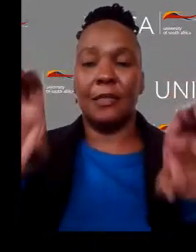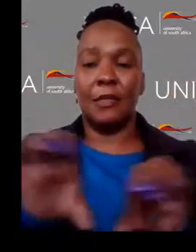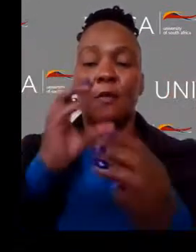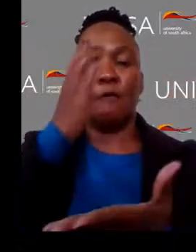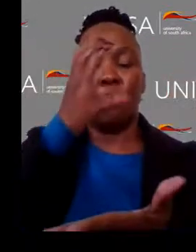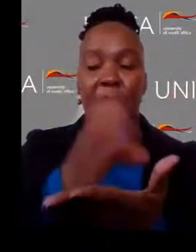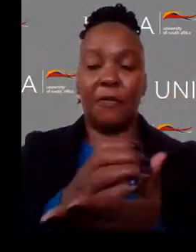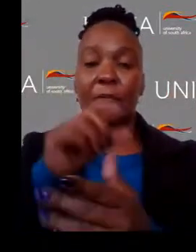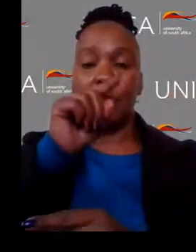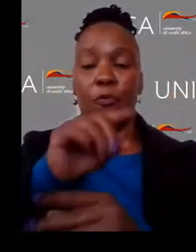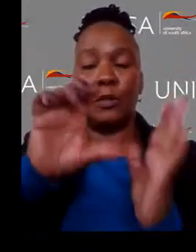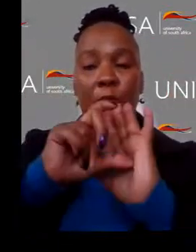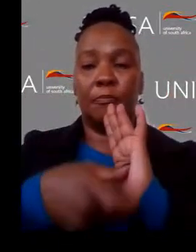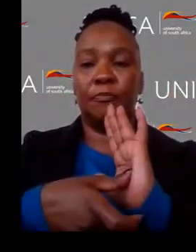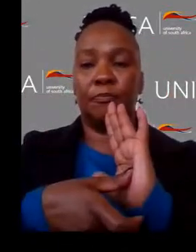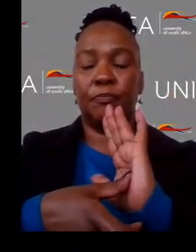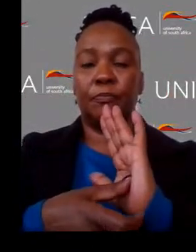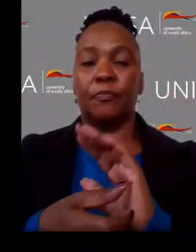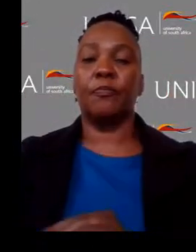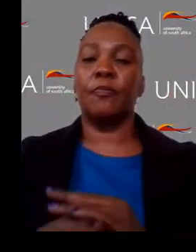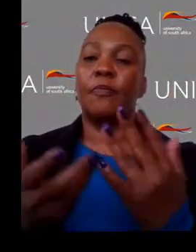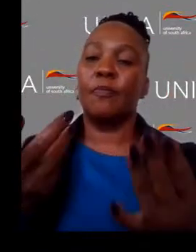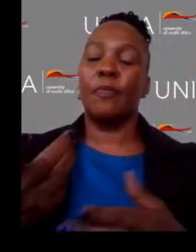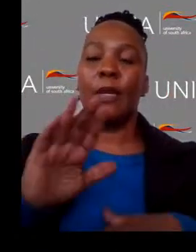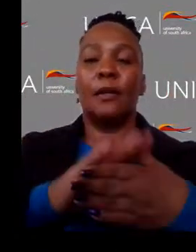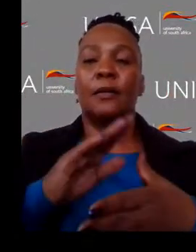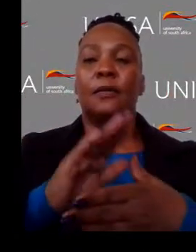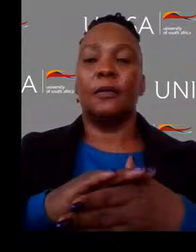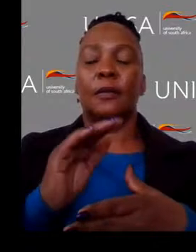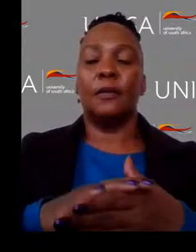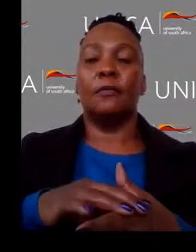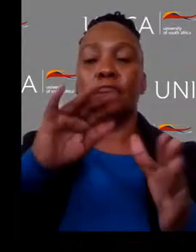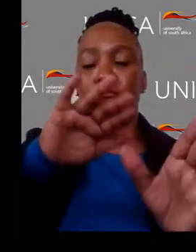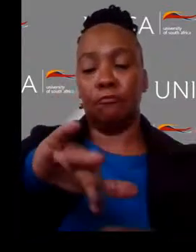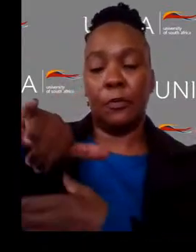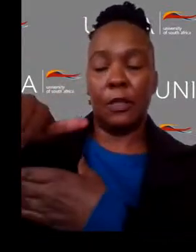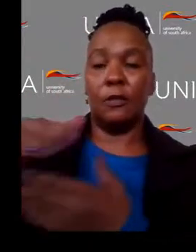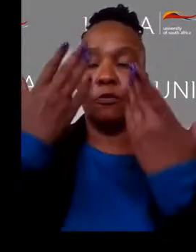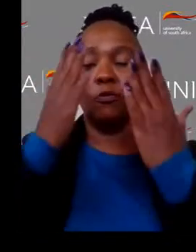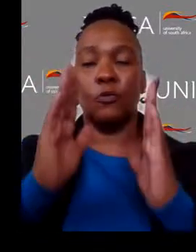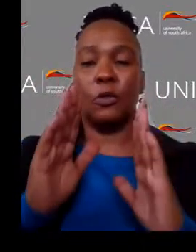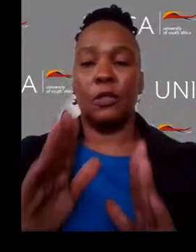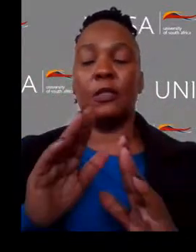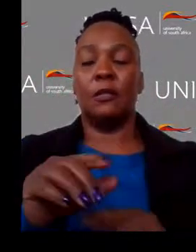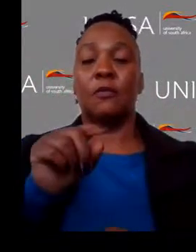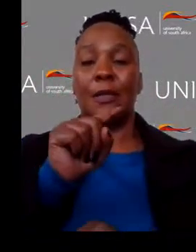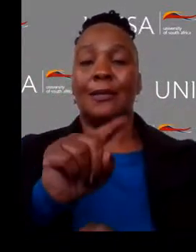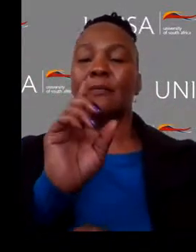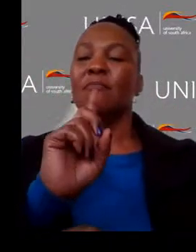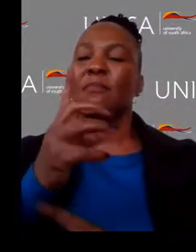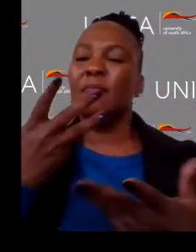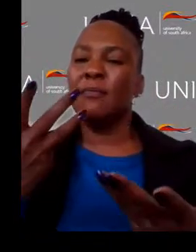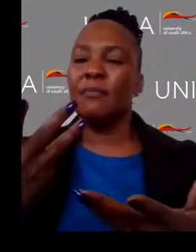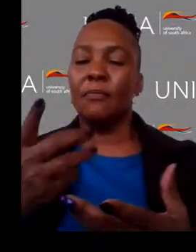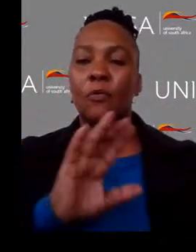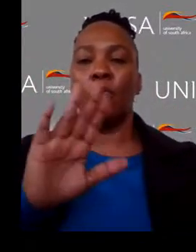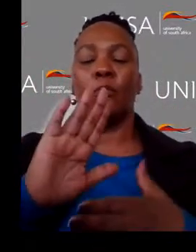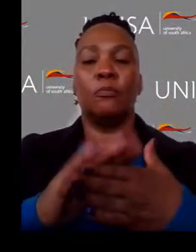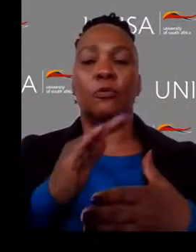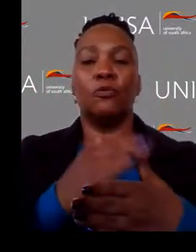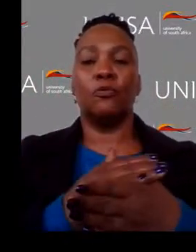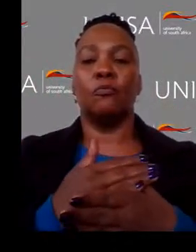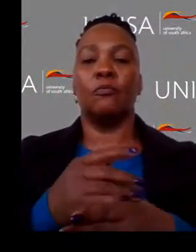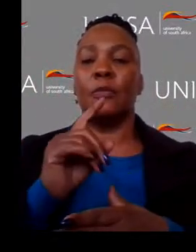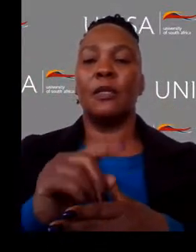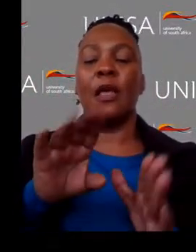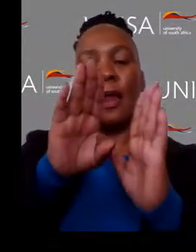this. And the reason for exempting students with disabilities from proctoring is not because they are